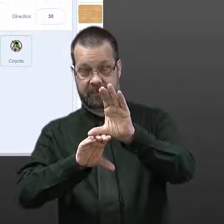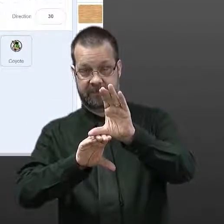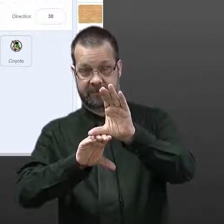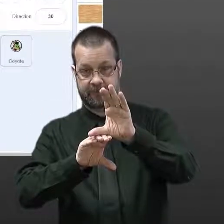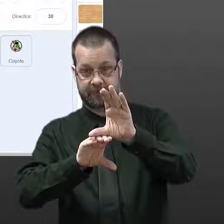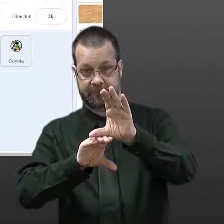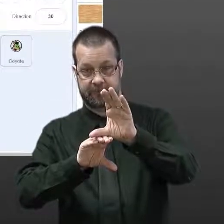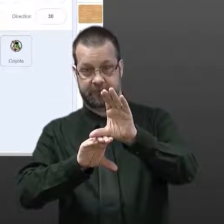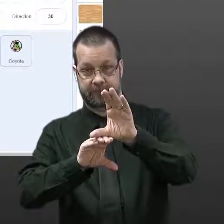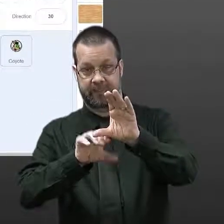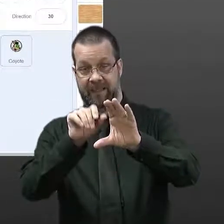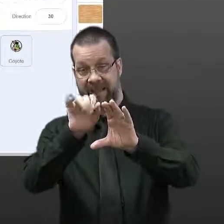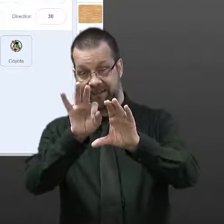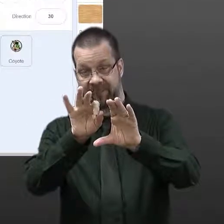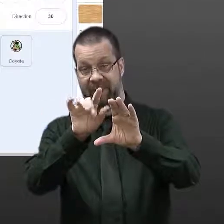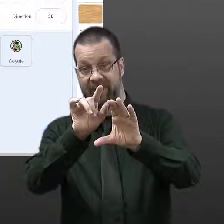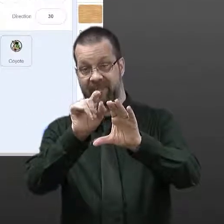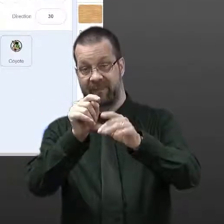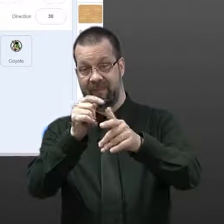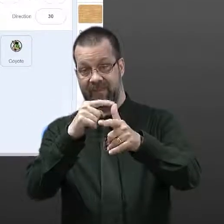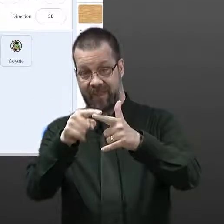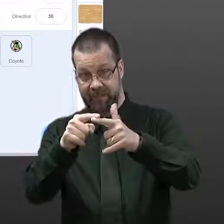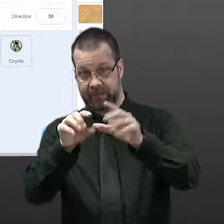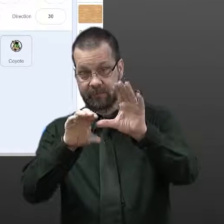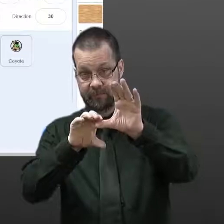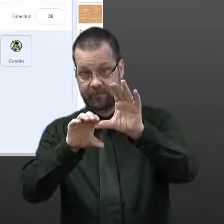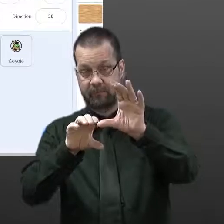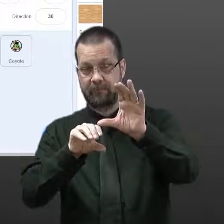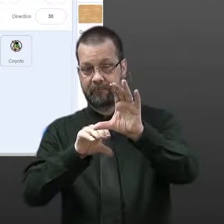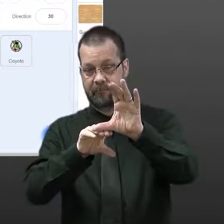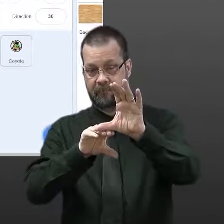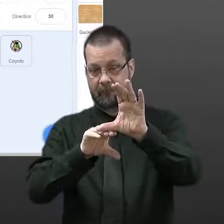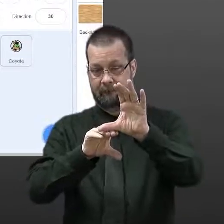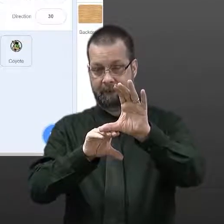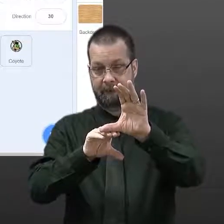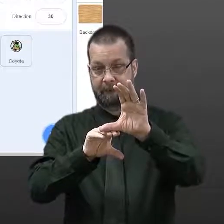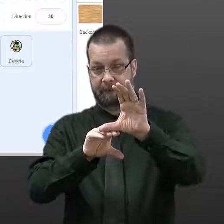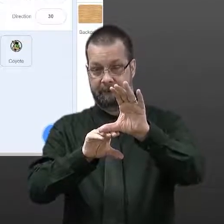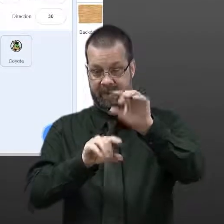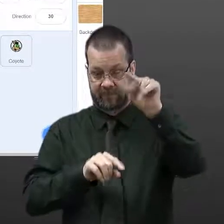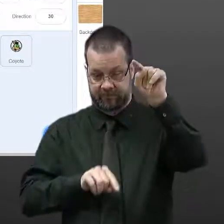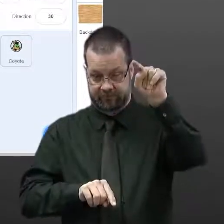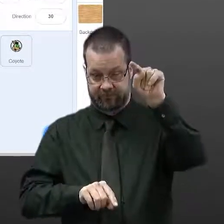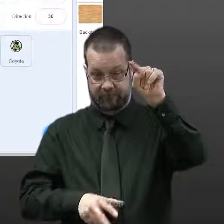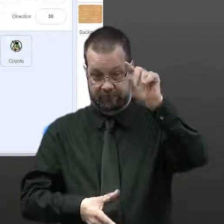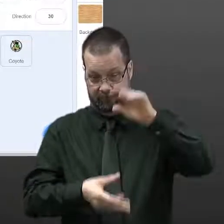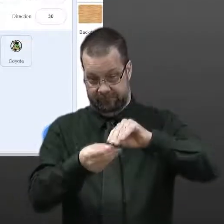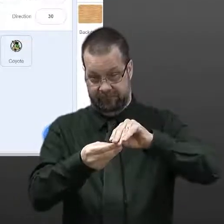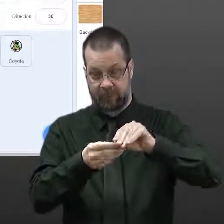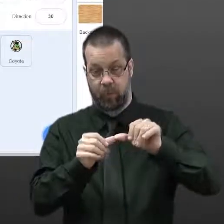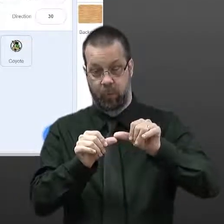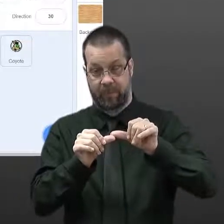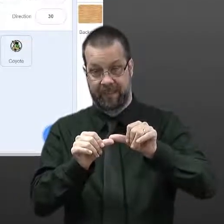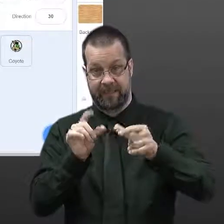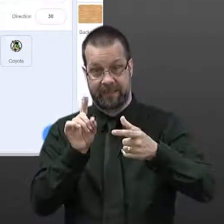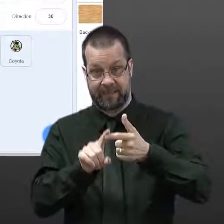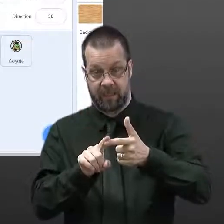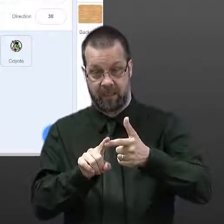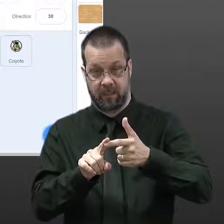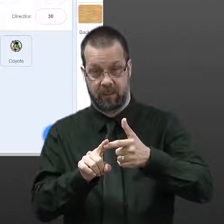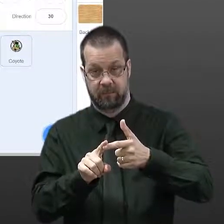underneath the previous if then statement, but still inside of the repeat until block. And this